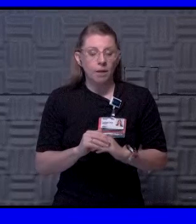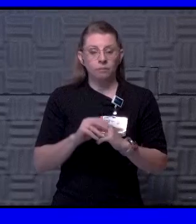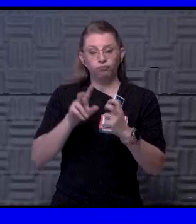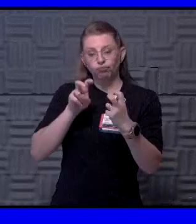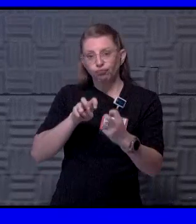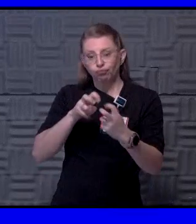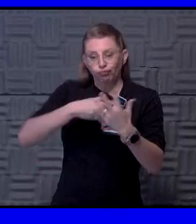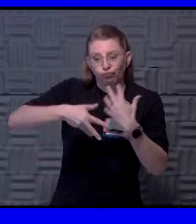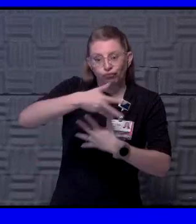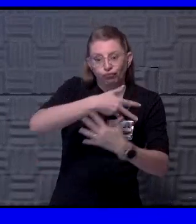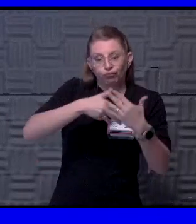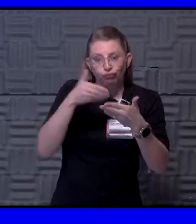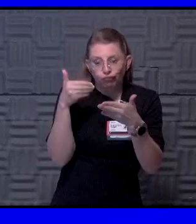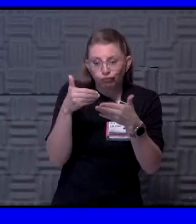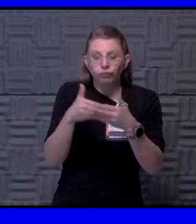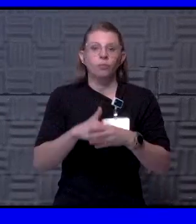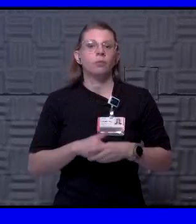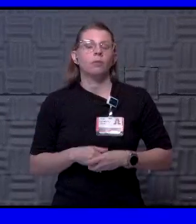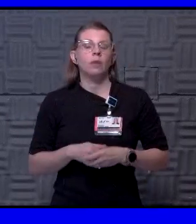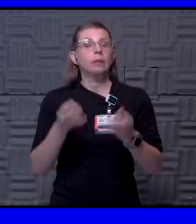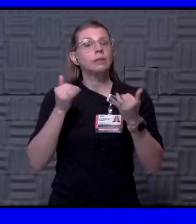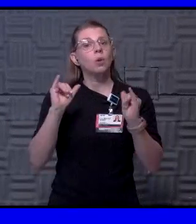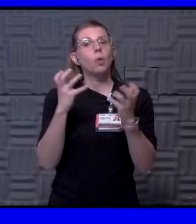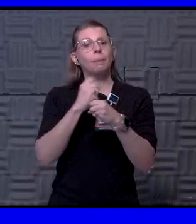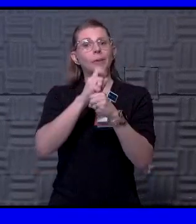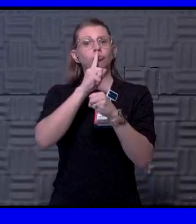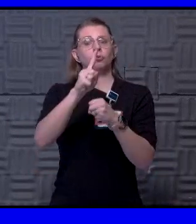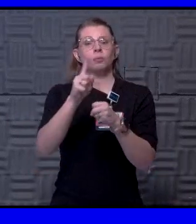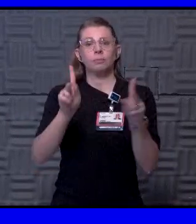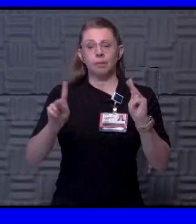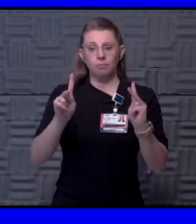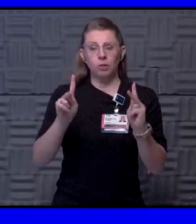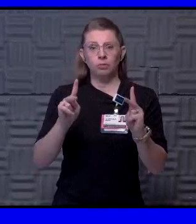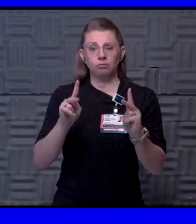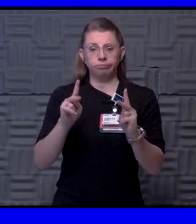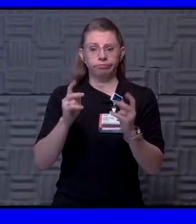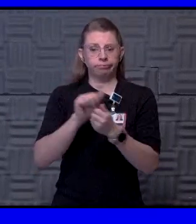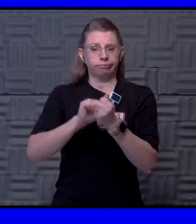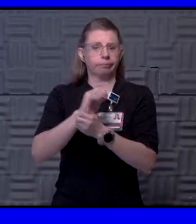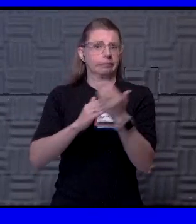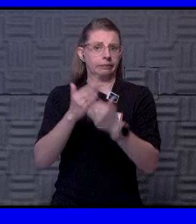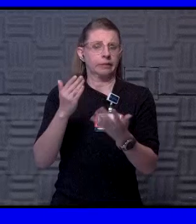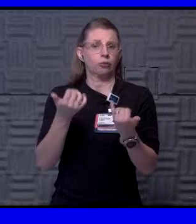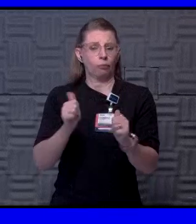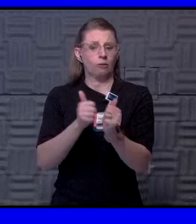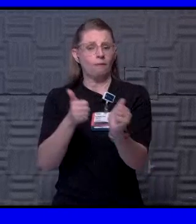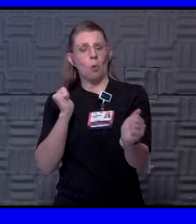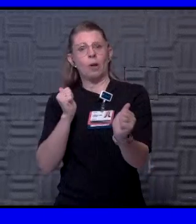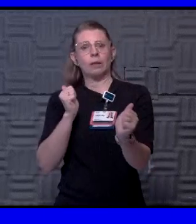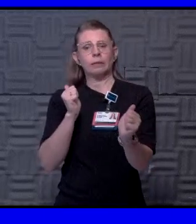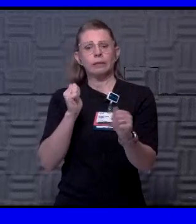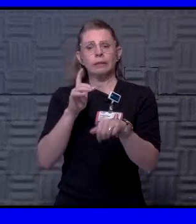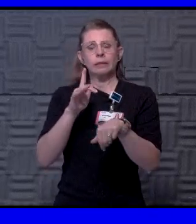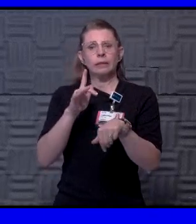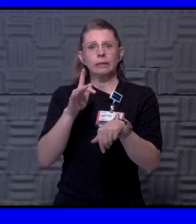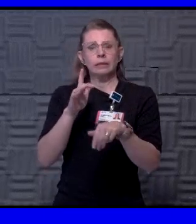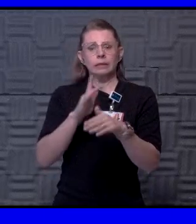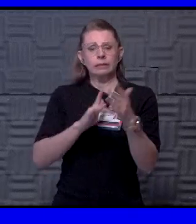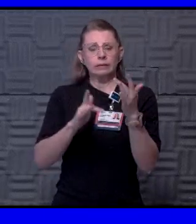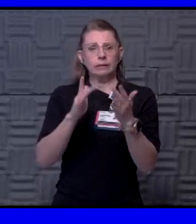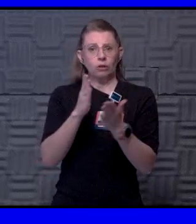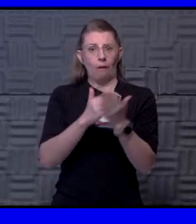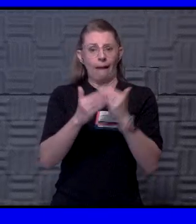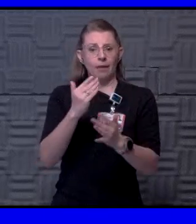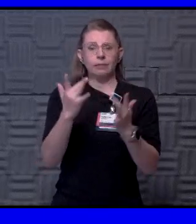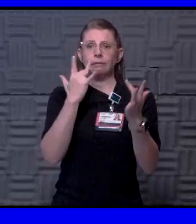that proximity. We still want to make sure that people are doing good hand hygiene, trying to avoid touching your hands into your eyes,